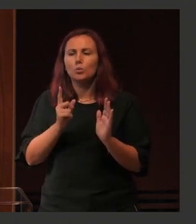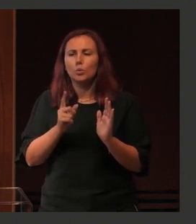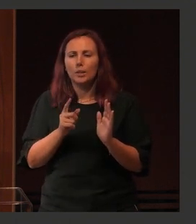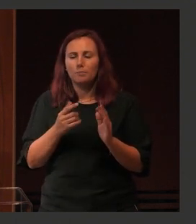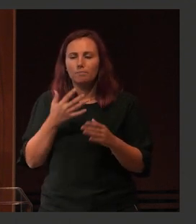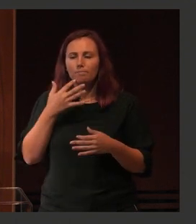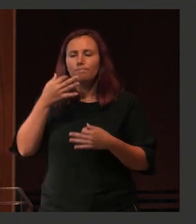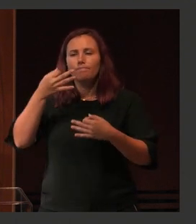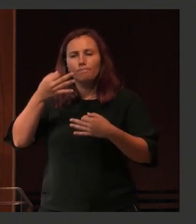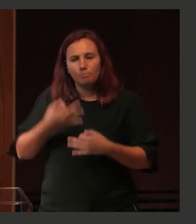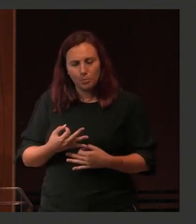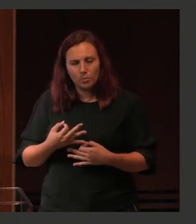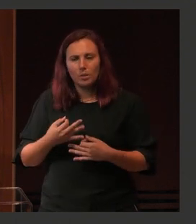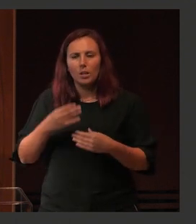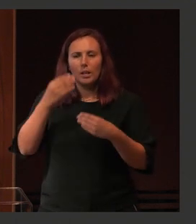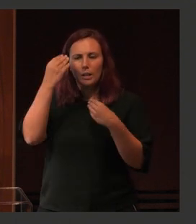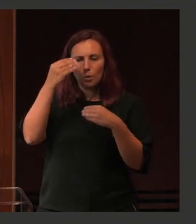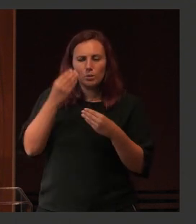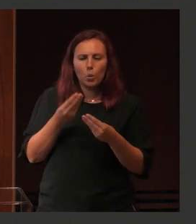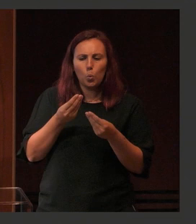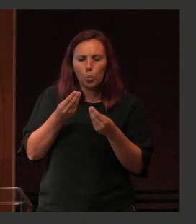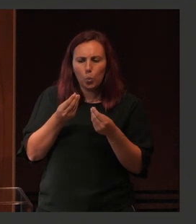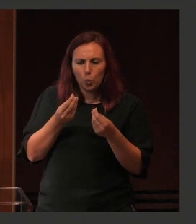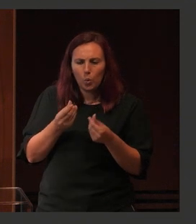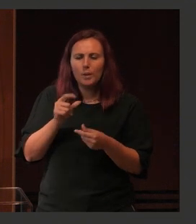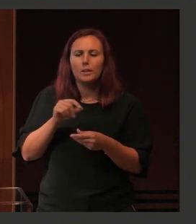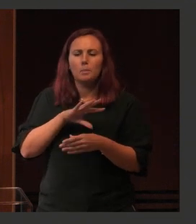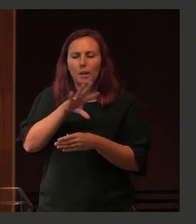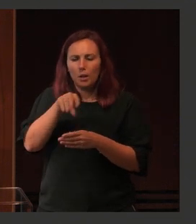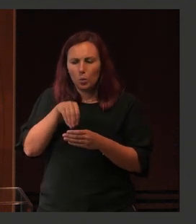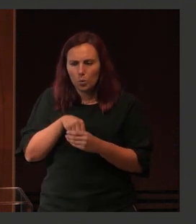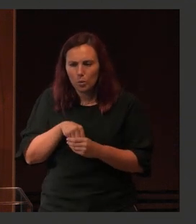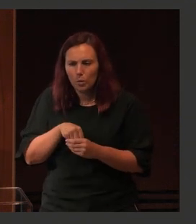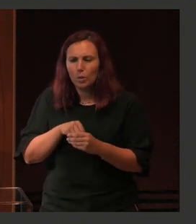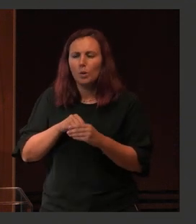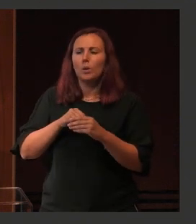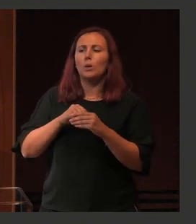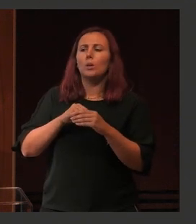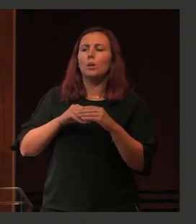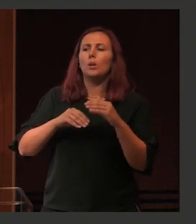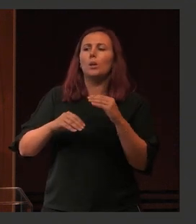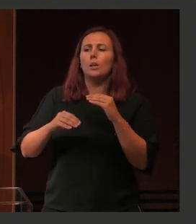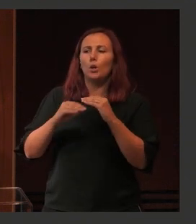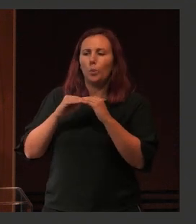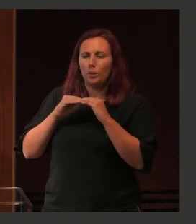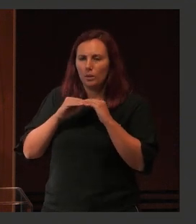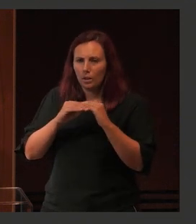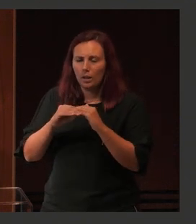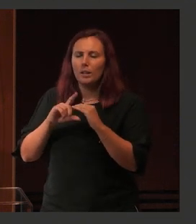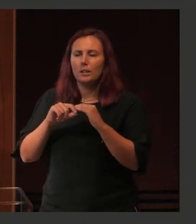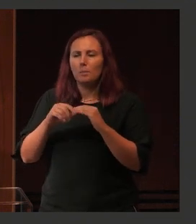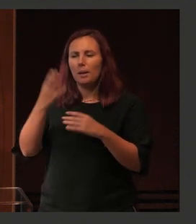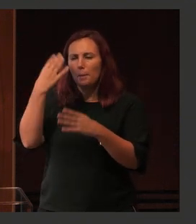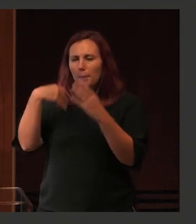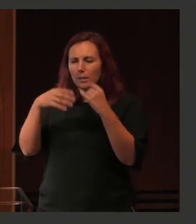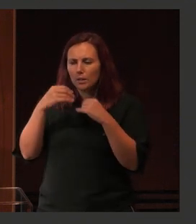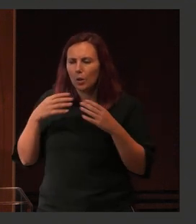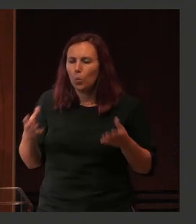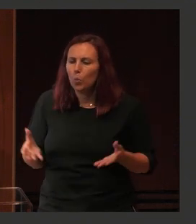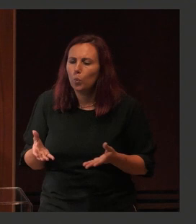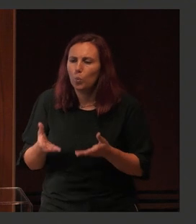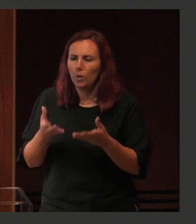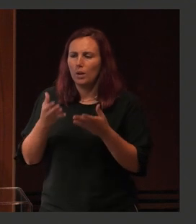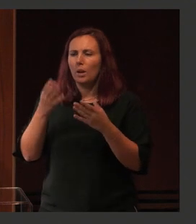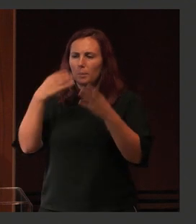equitable quality education and promote lifelong learning opportunities for all. So goal number four is